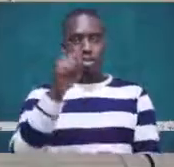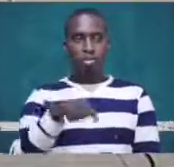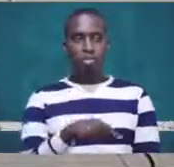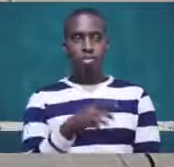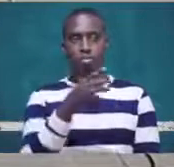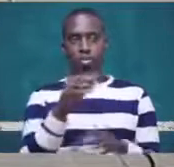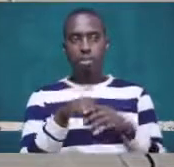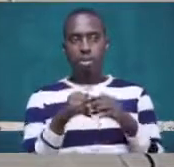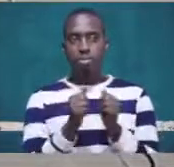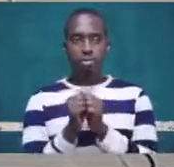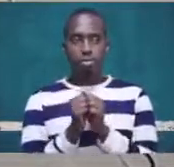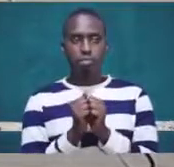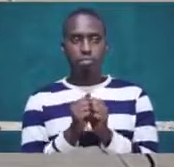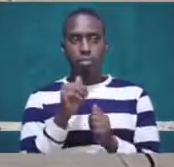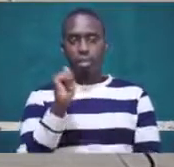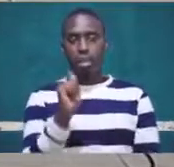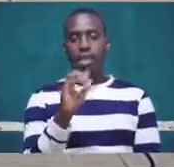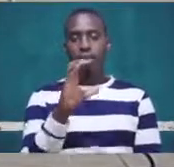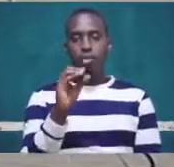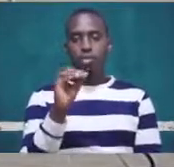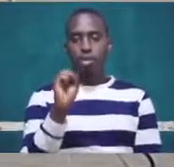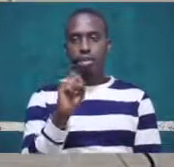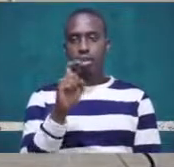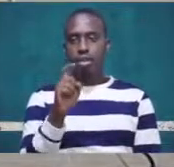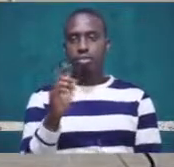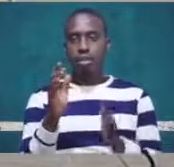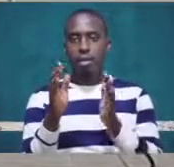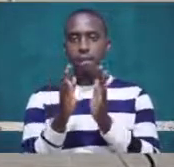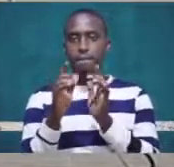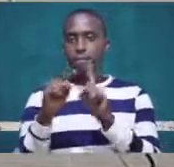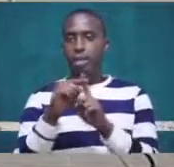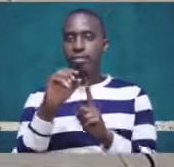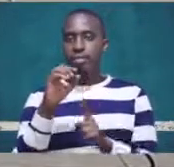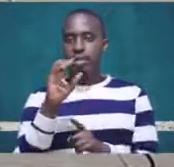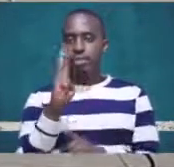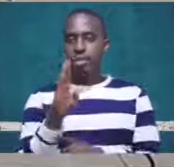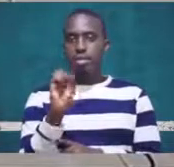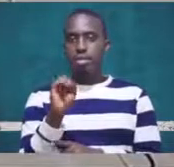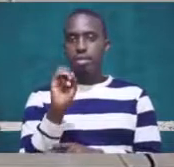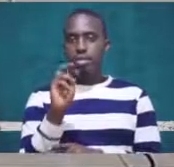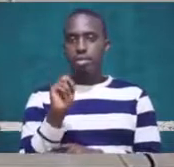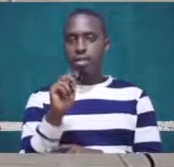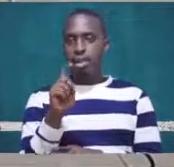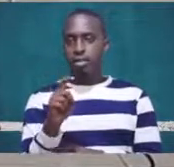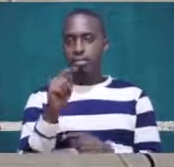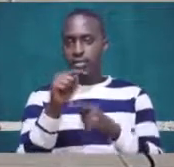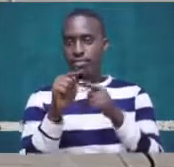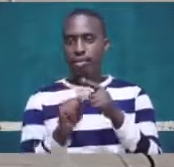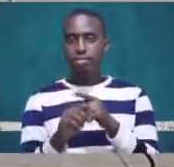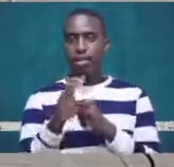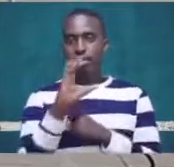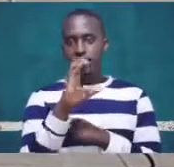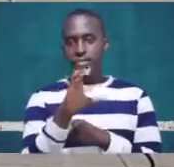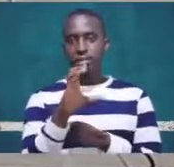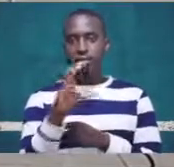form, a cosine x plus b sine x divided by c